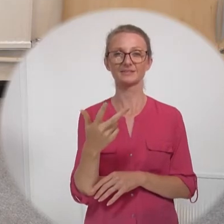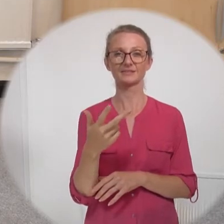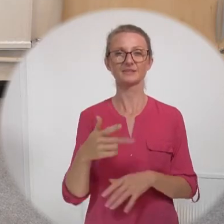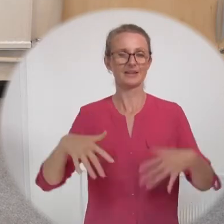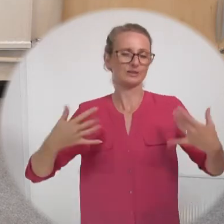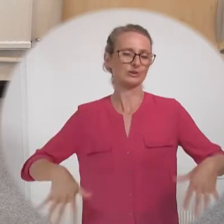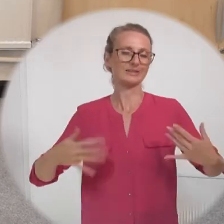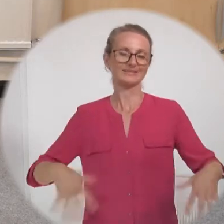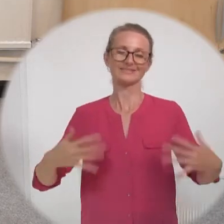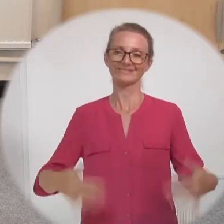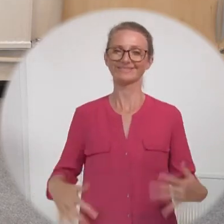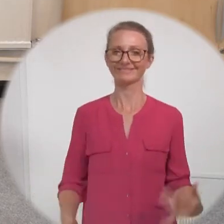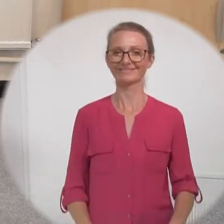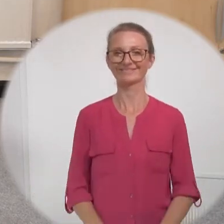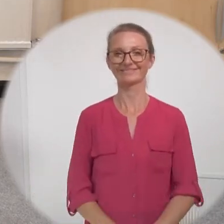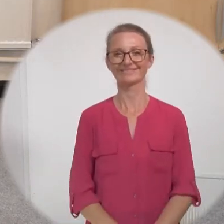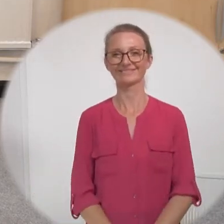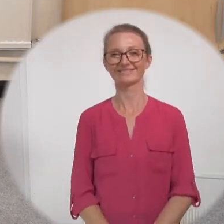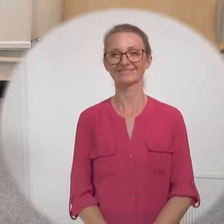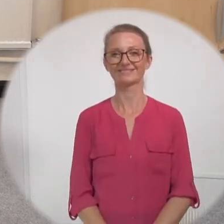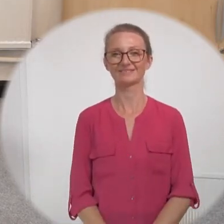shake out.